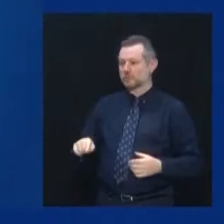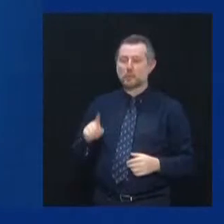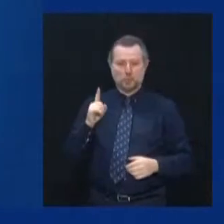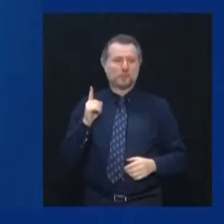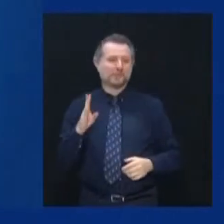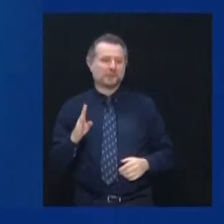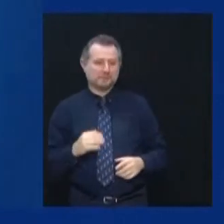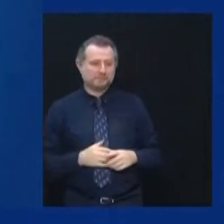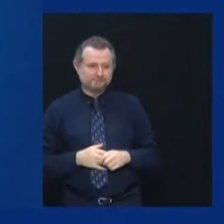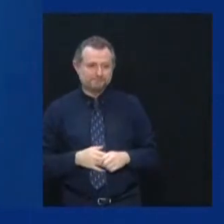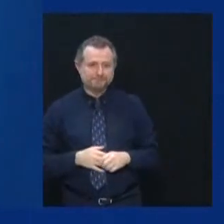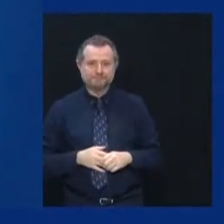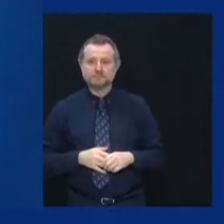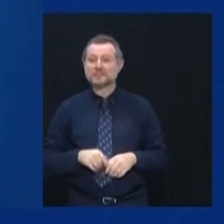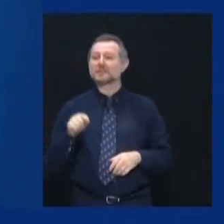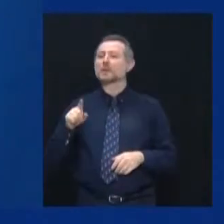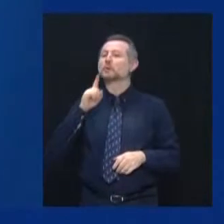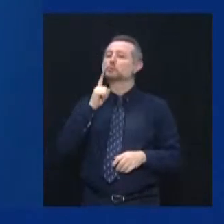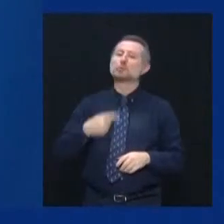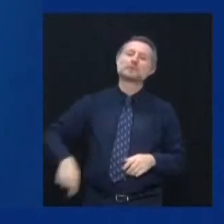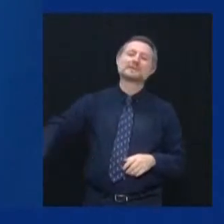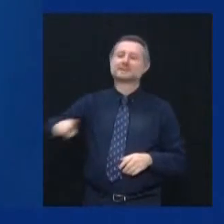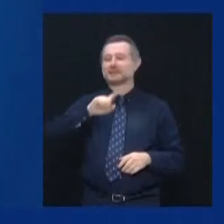people who desperately need it.